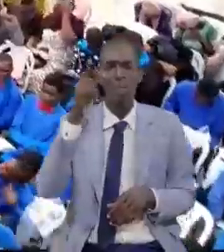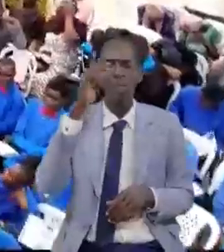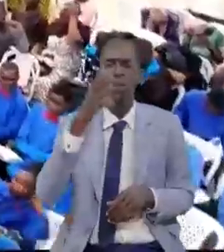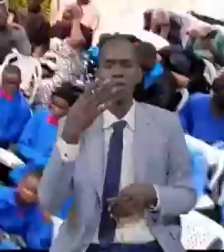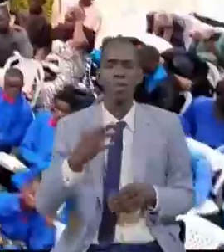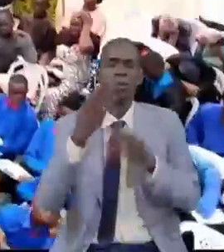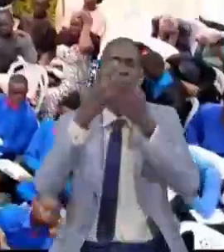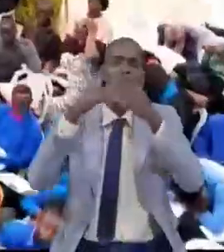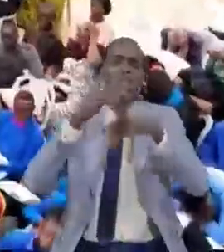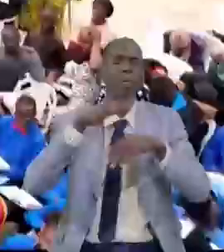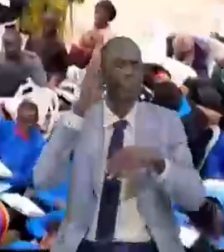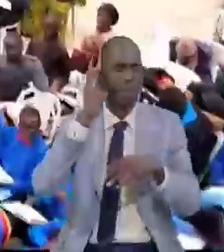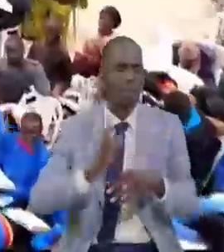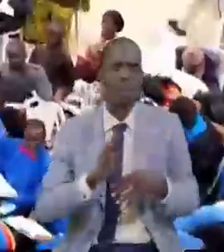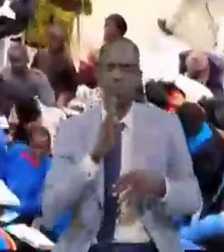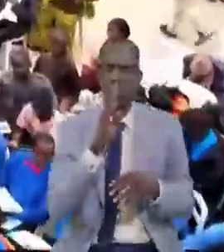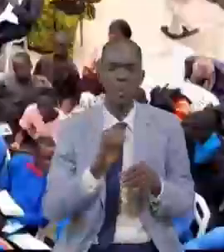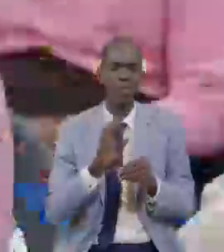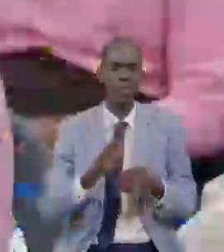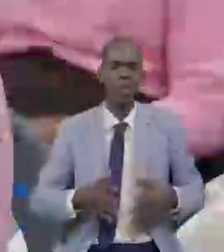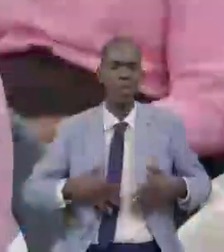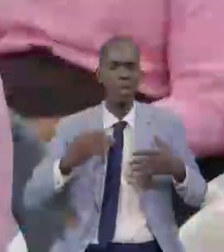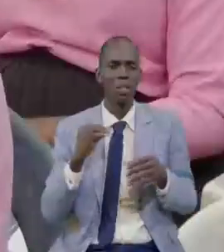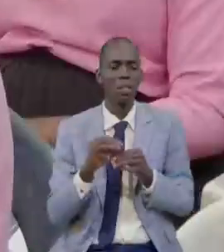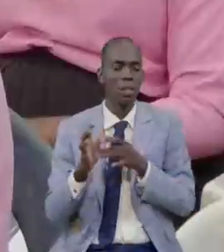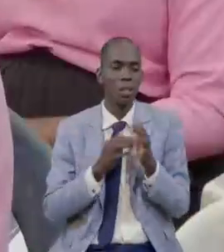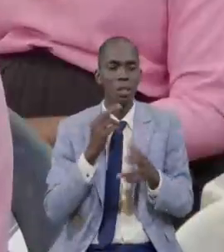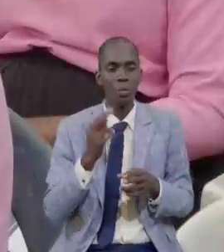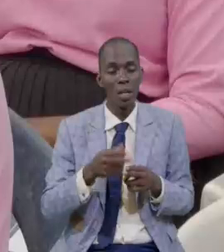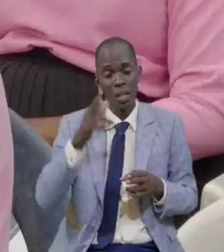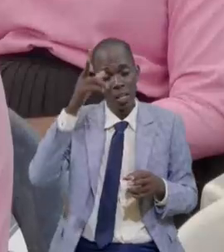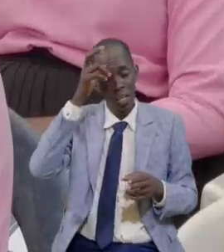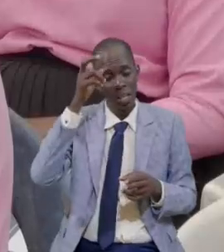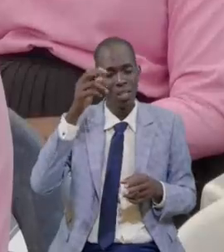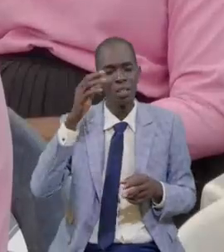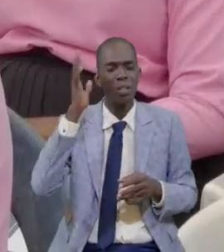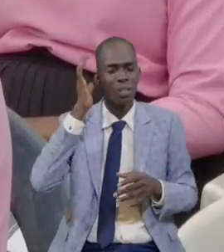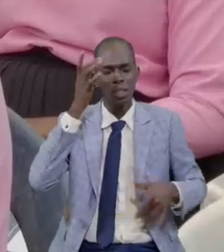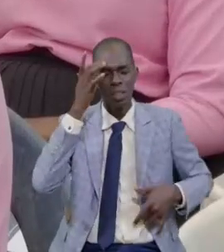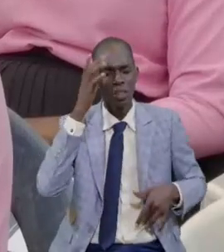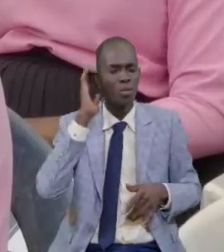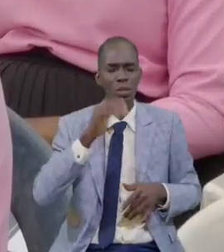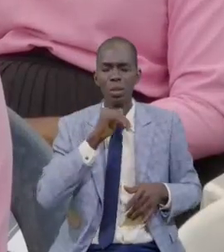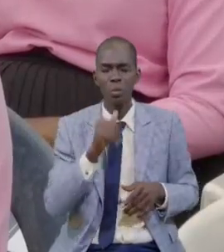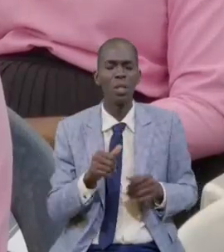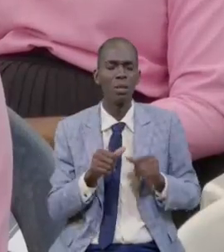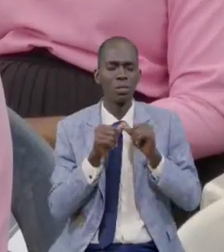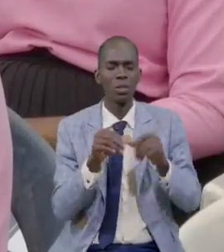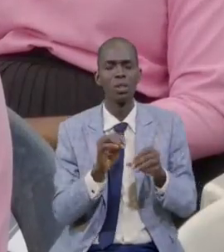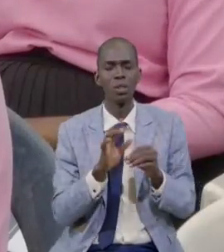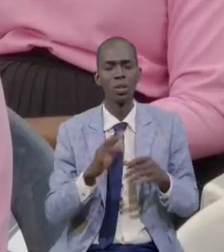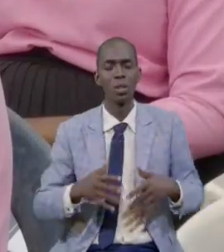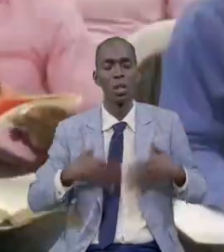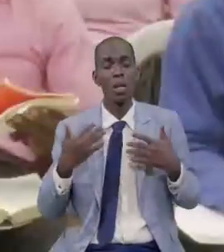life. Sickness will not reign in your life. Calamity will not reign in your life. Accidents